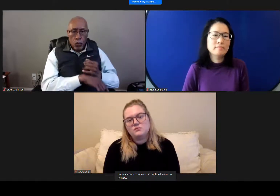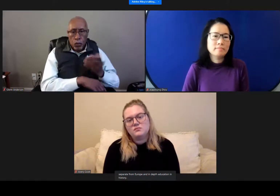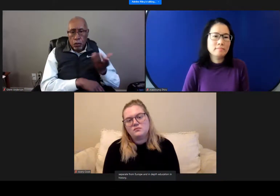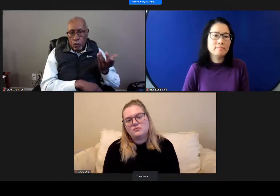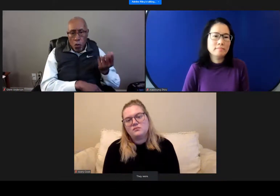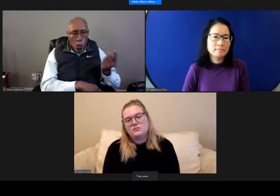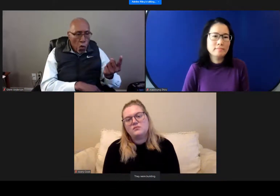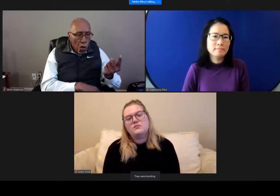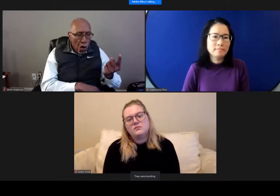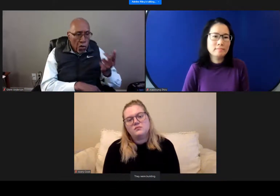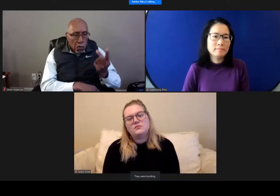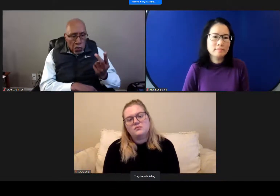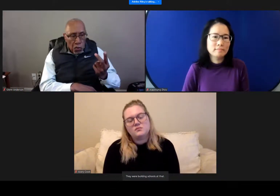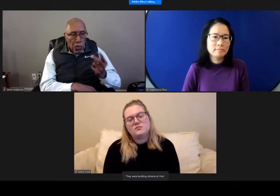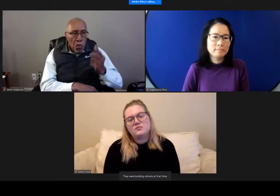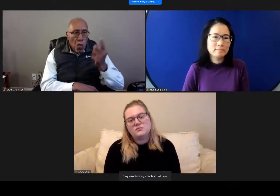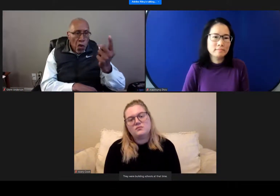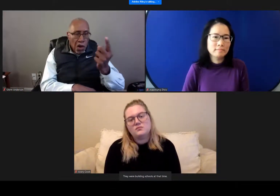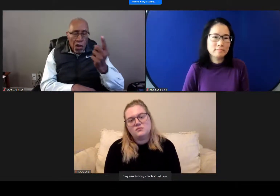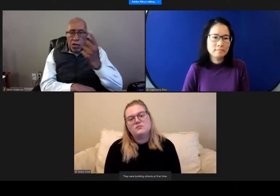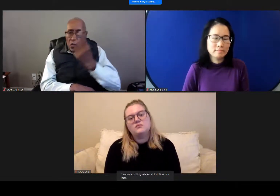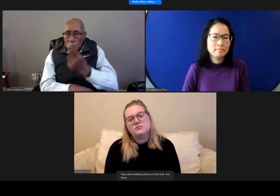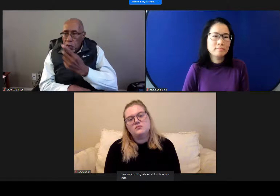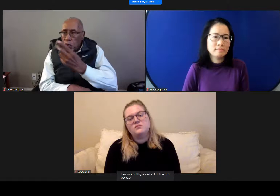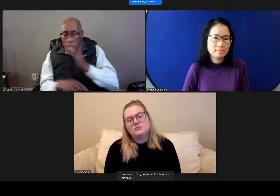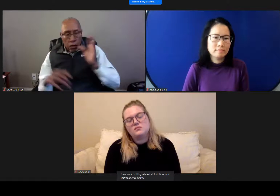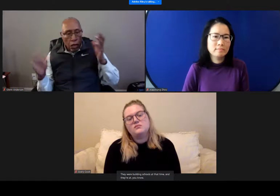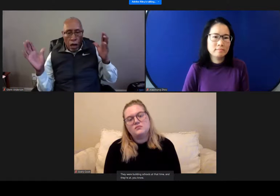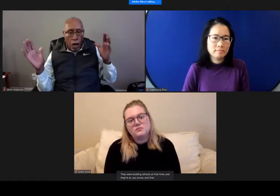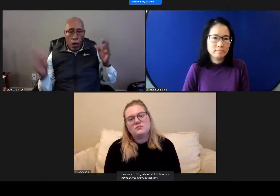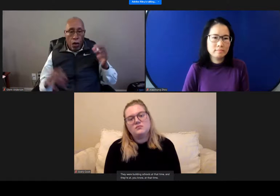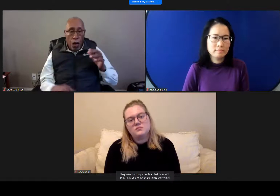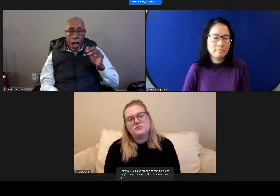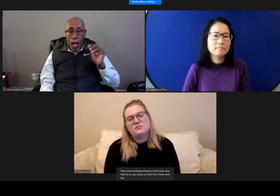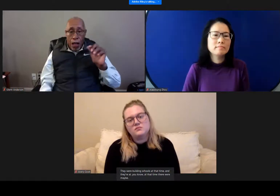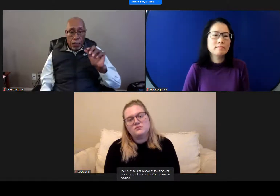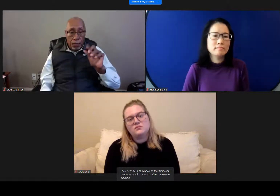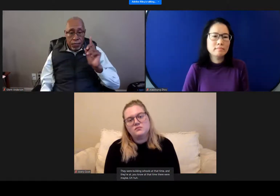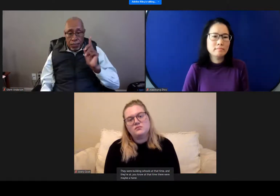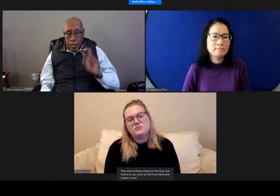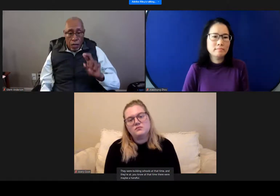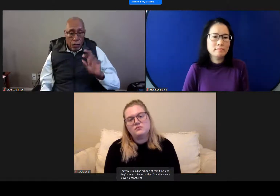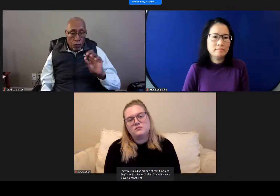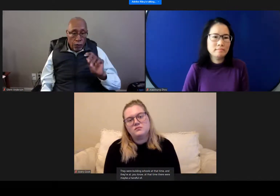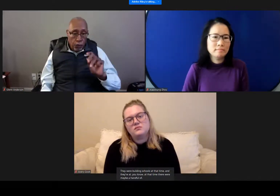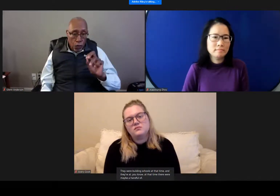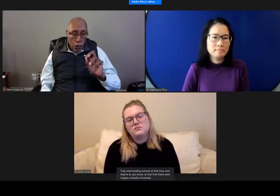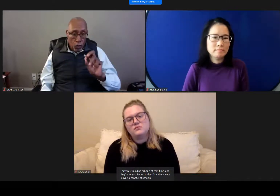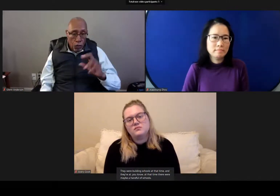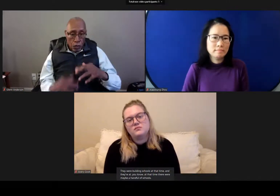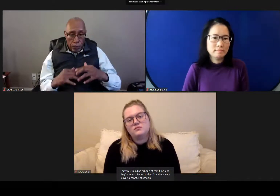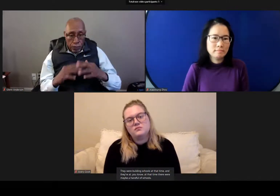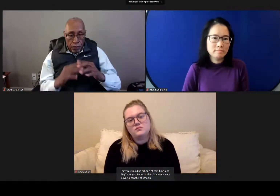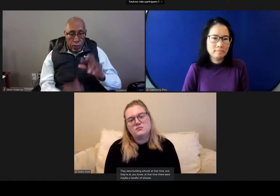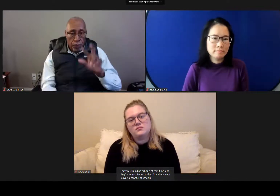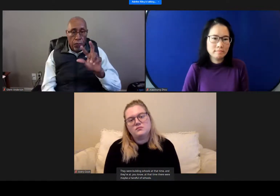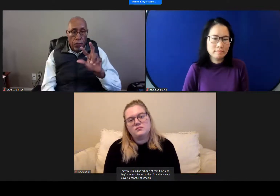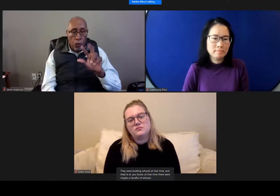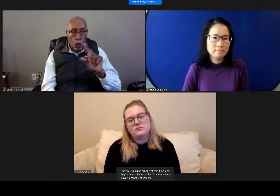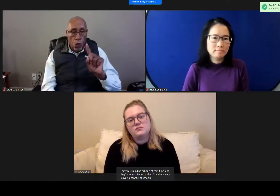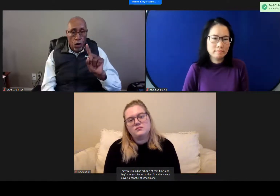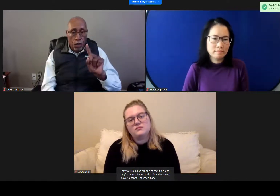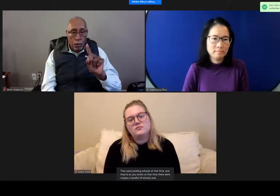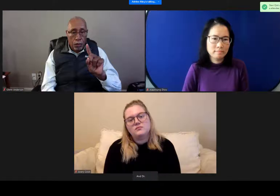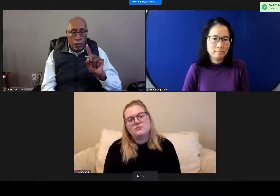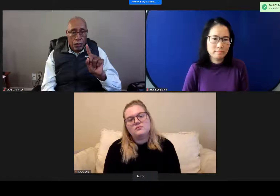they were building deaf schools at that time. And at that time, there were maybe a handful of deaf schools.